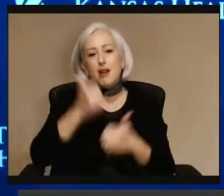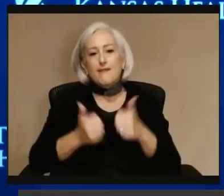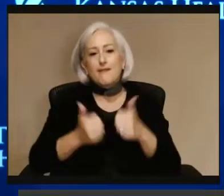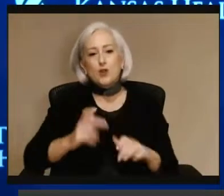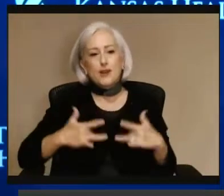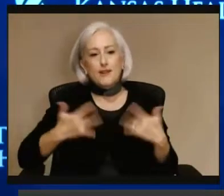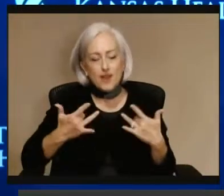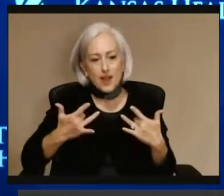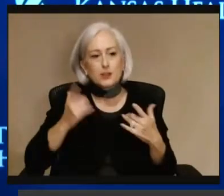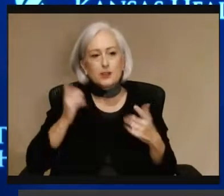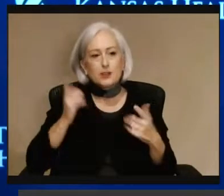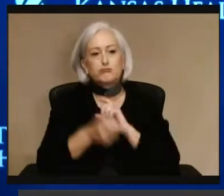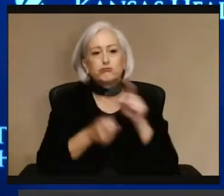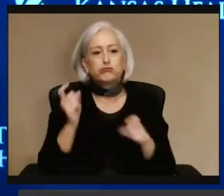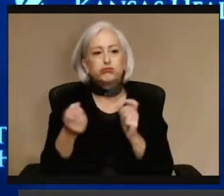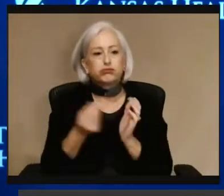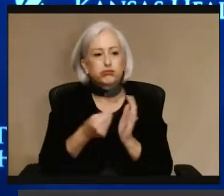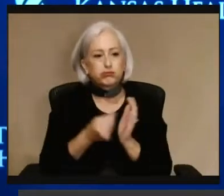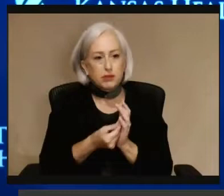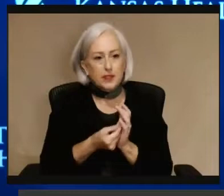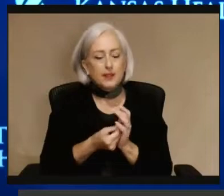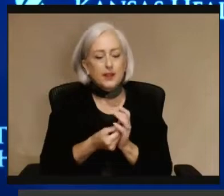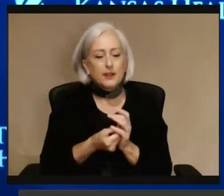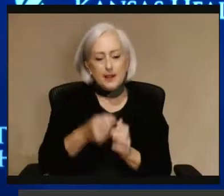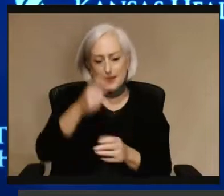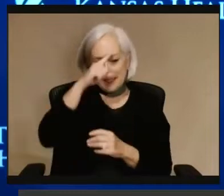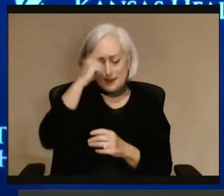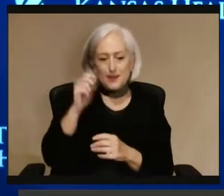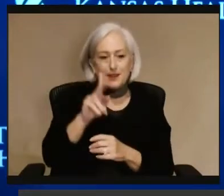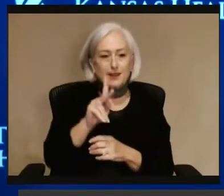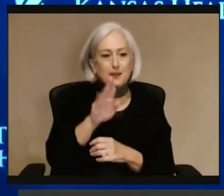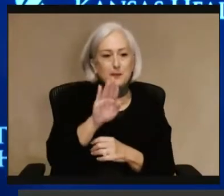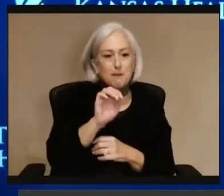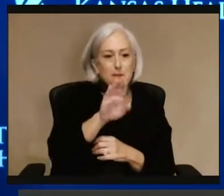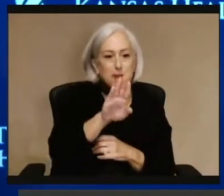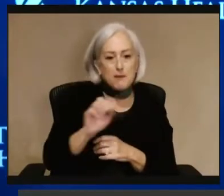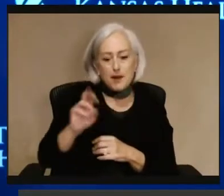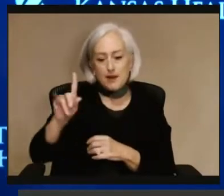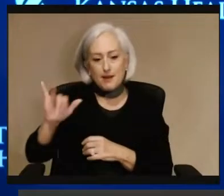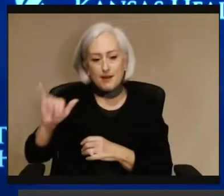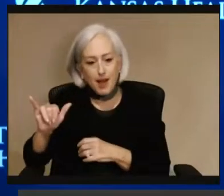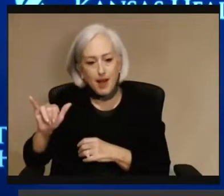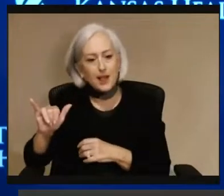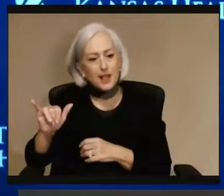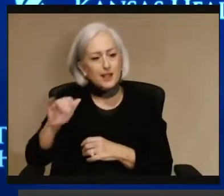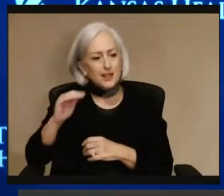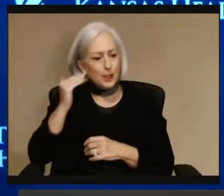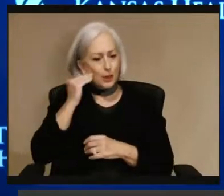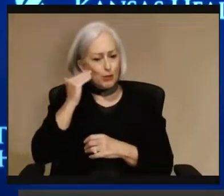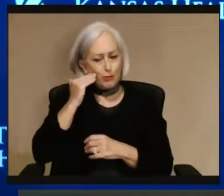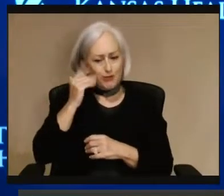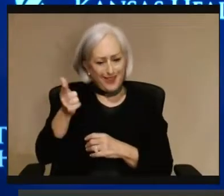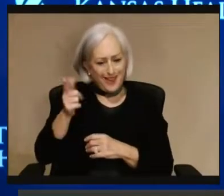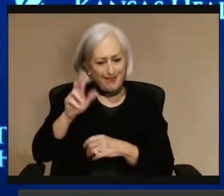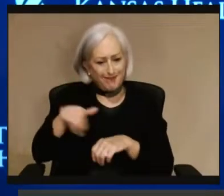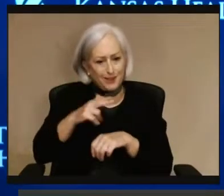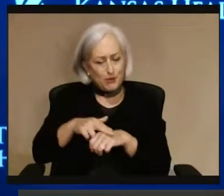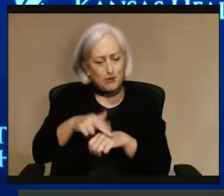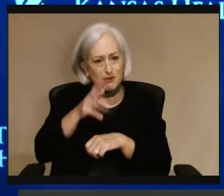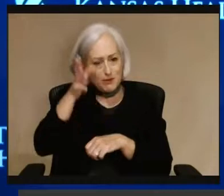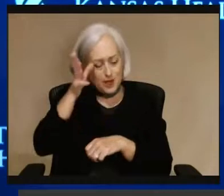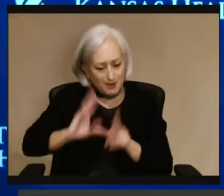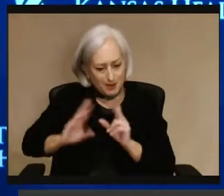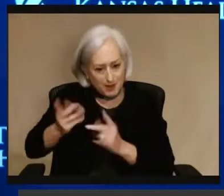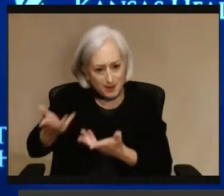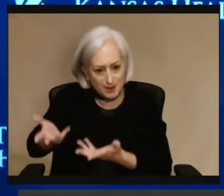it's because of how relatable they are. And when we look at the navigator position, Initially, Carl's Cause supported us by purchasing all